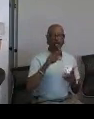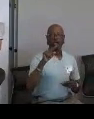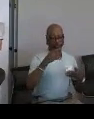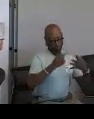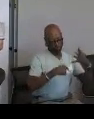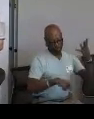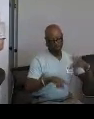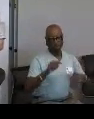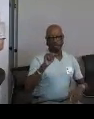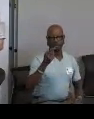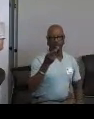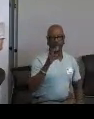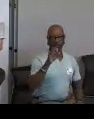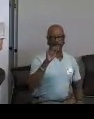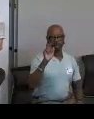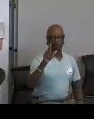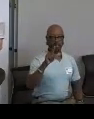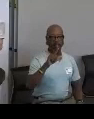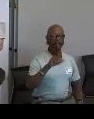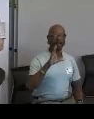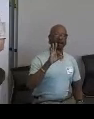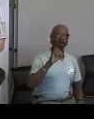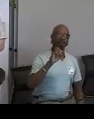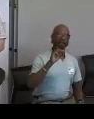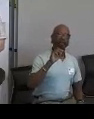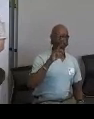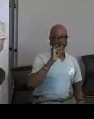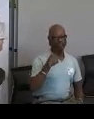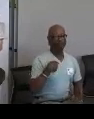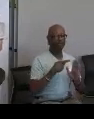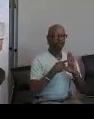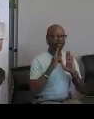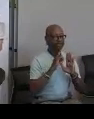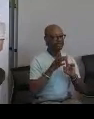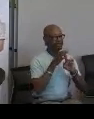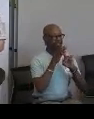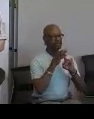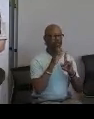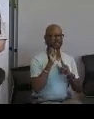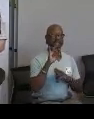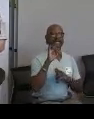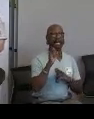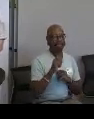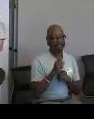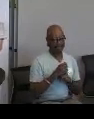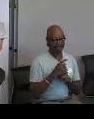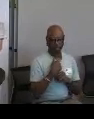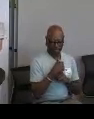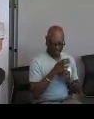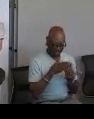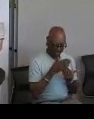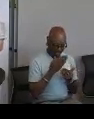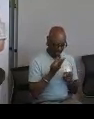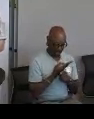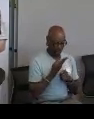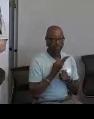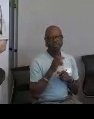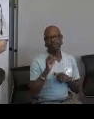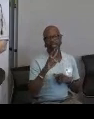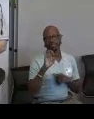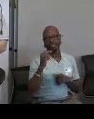UV printing. All of those methods require specific style and aesthetic that we can easily attain using SVG